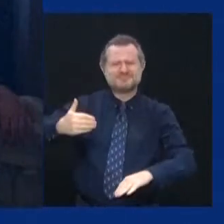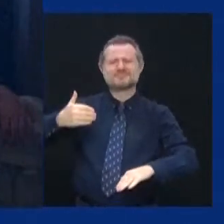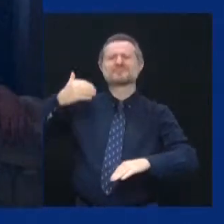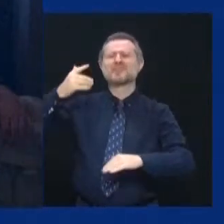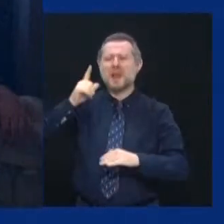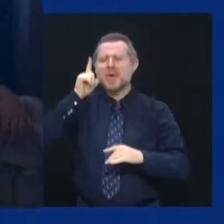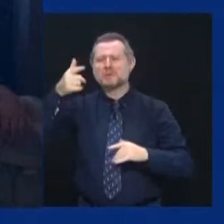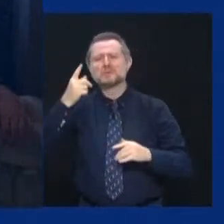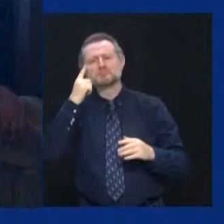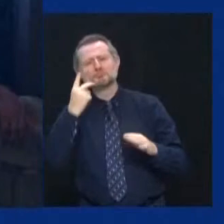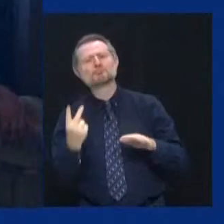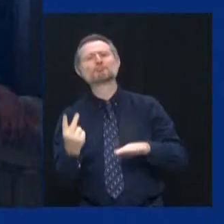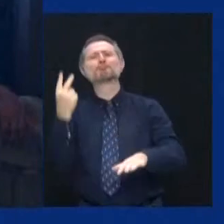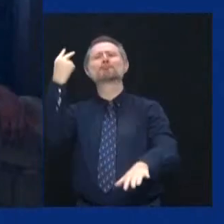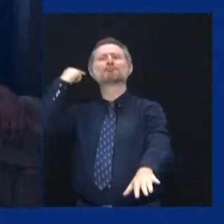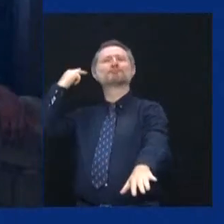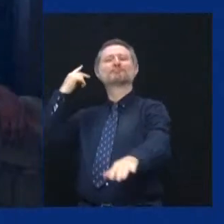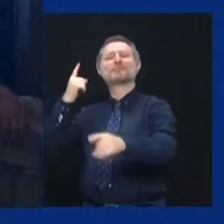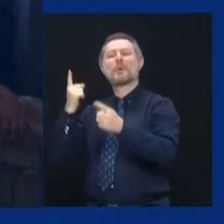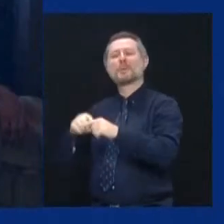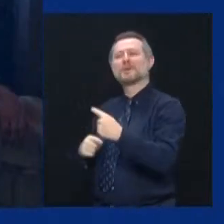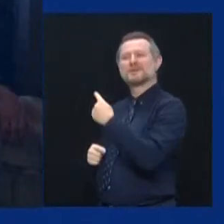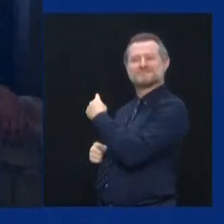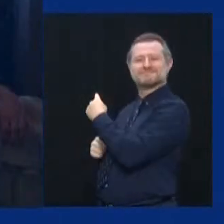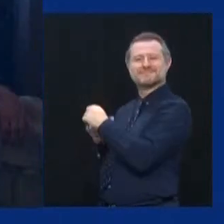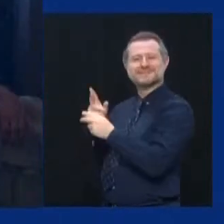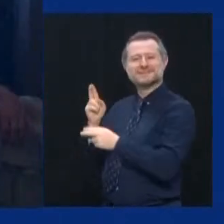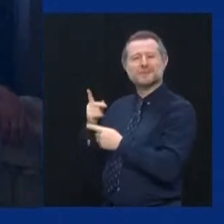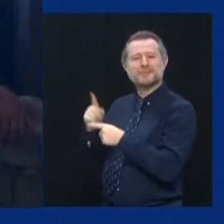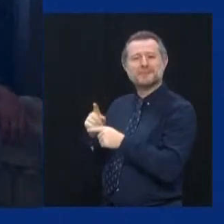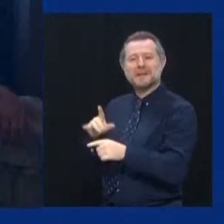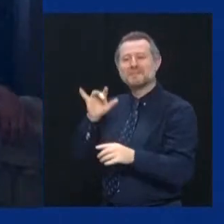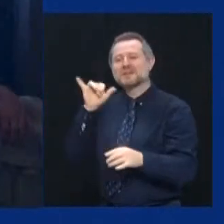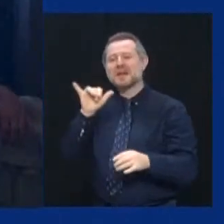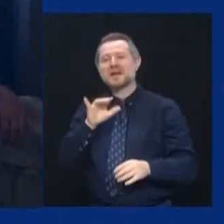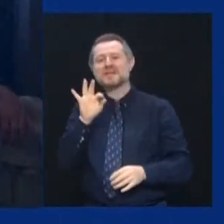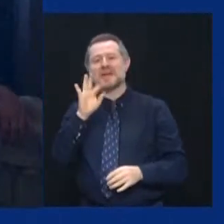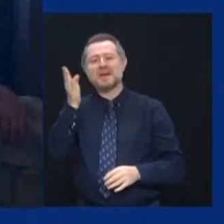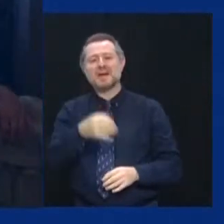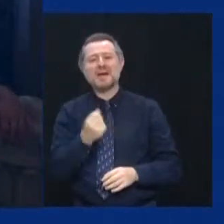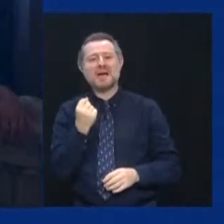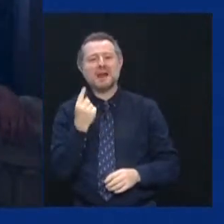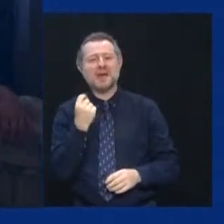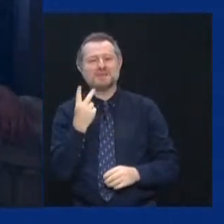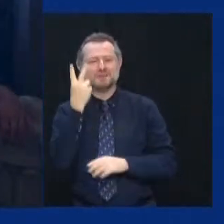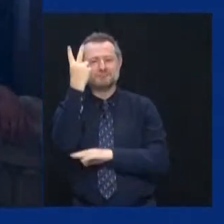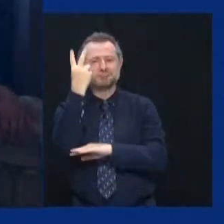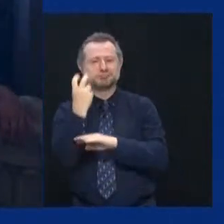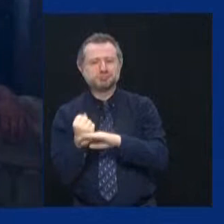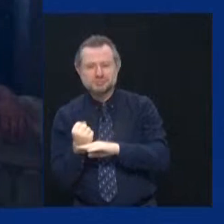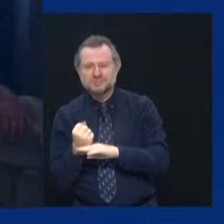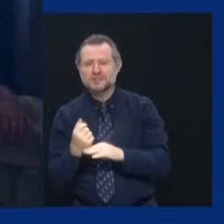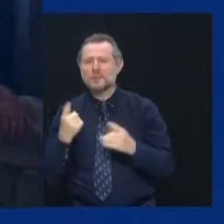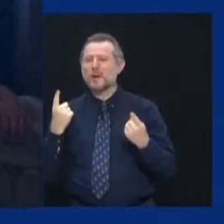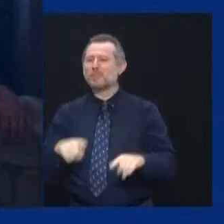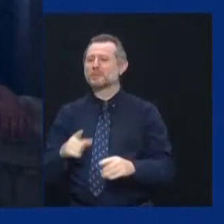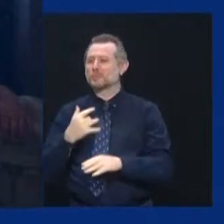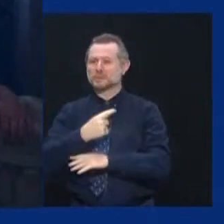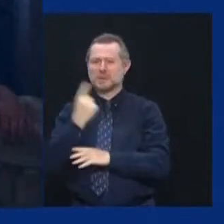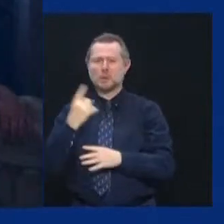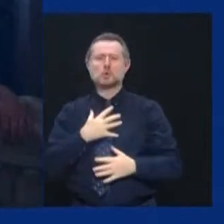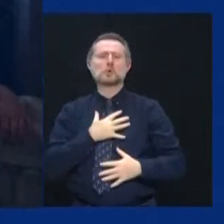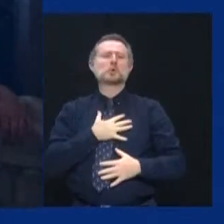What did you do at the time of 9/11? What was your reaction? What was your response?